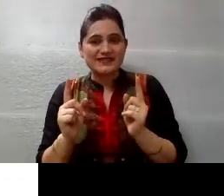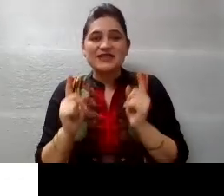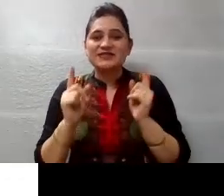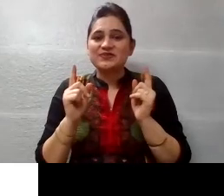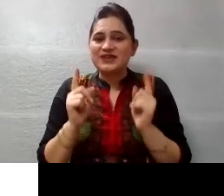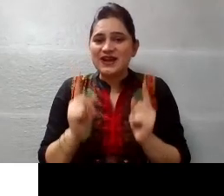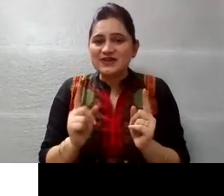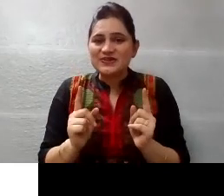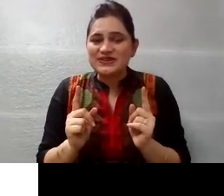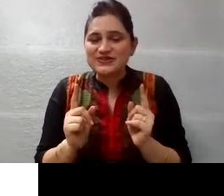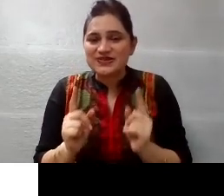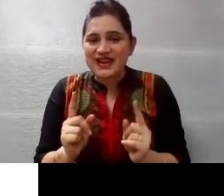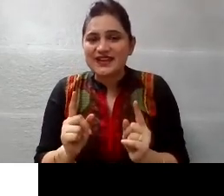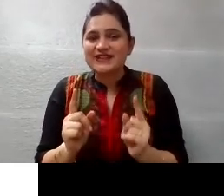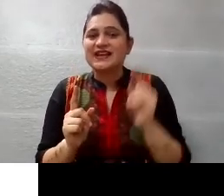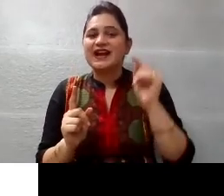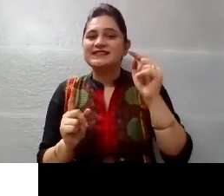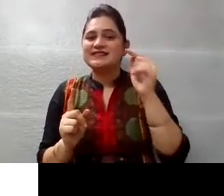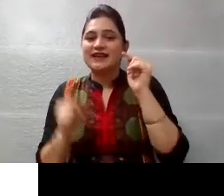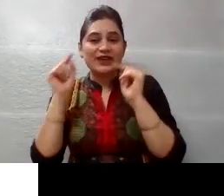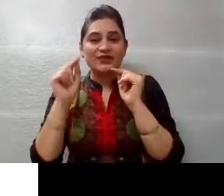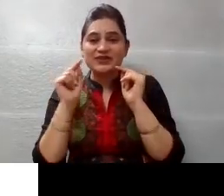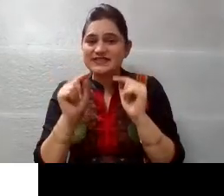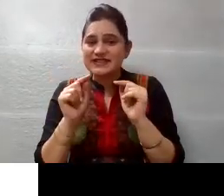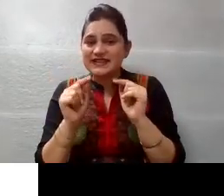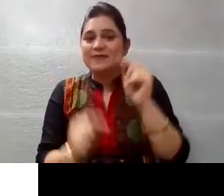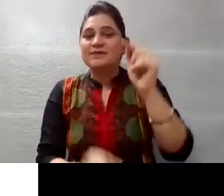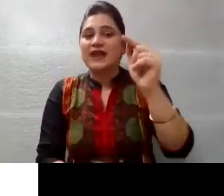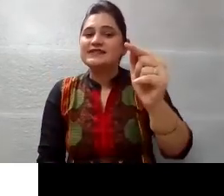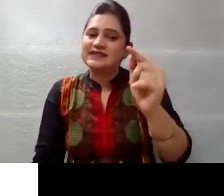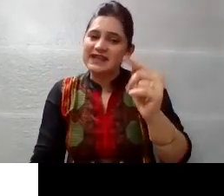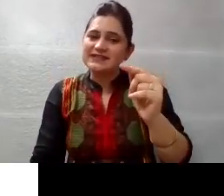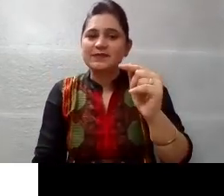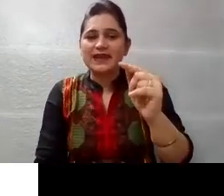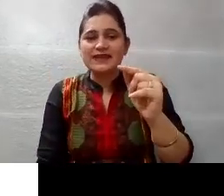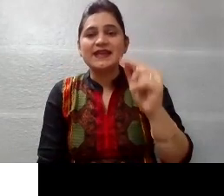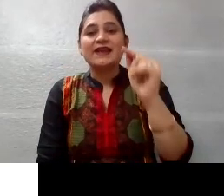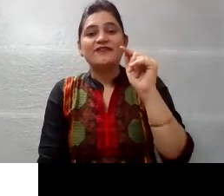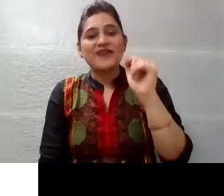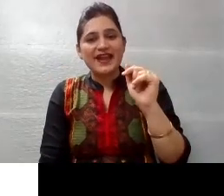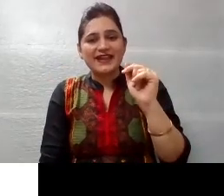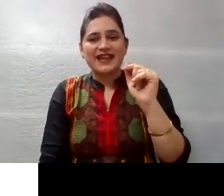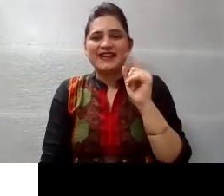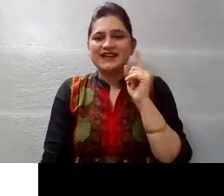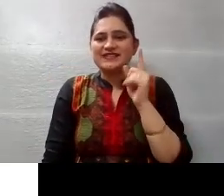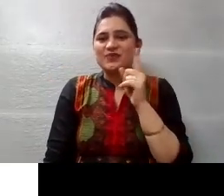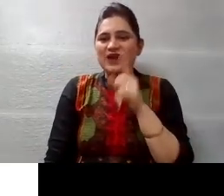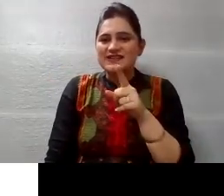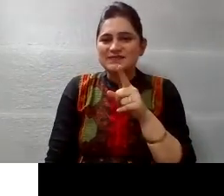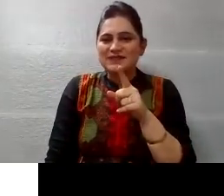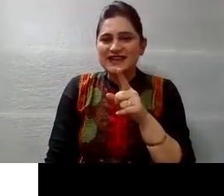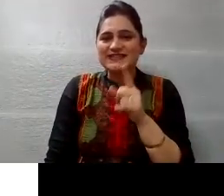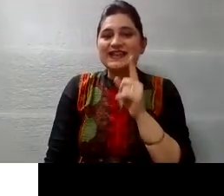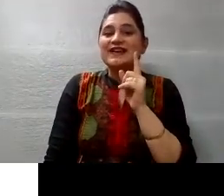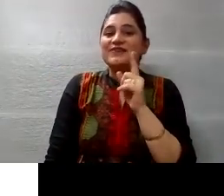ones. So we are going to write, we are going to see under tens place, five. And under